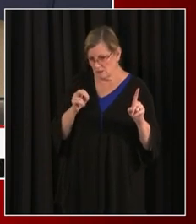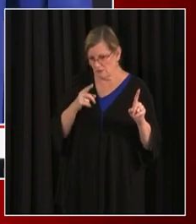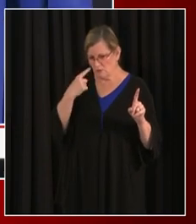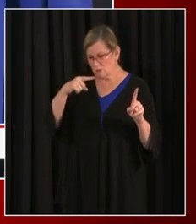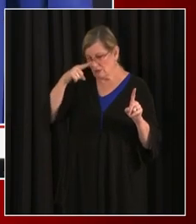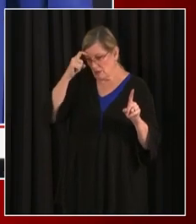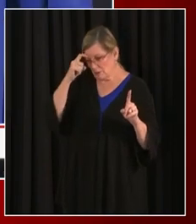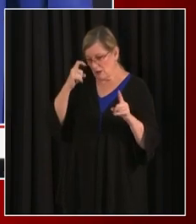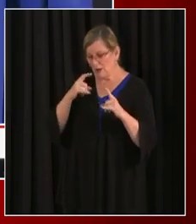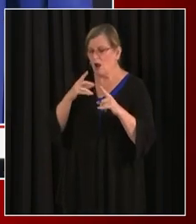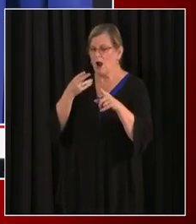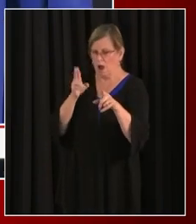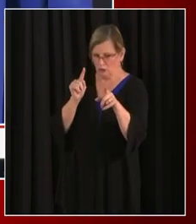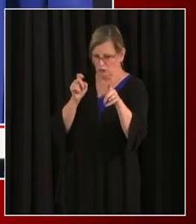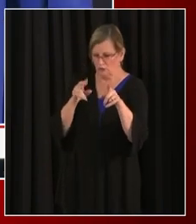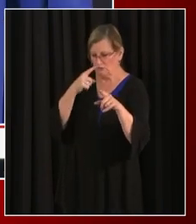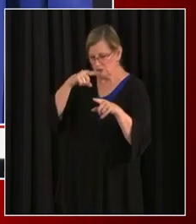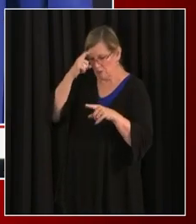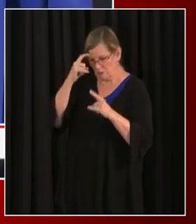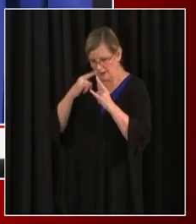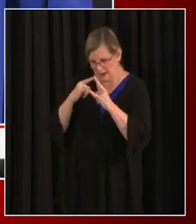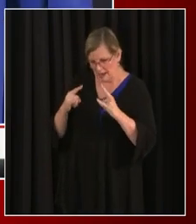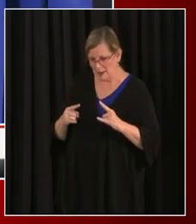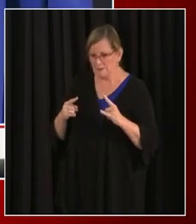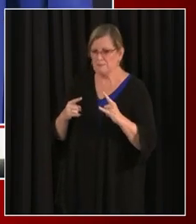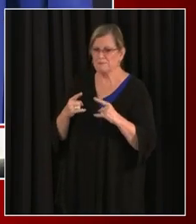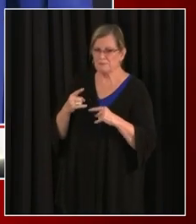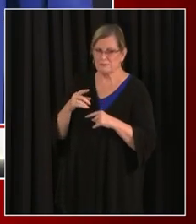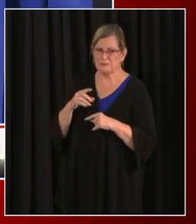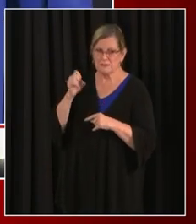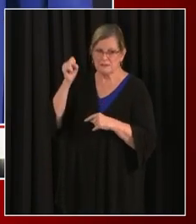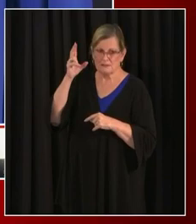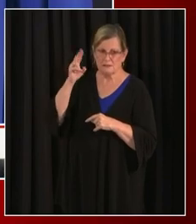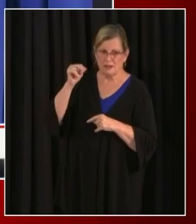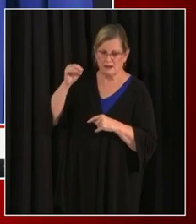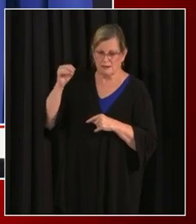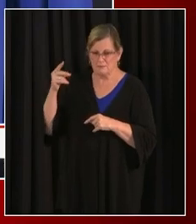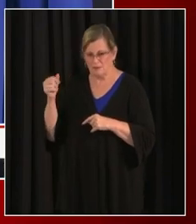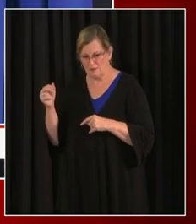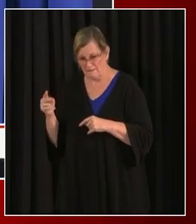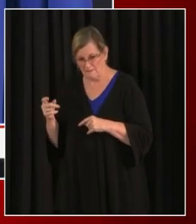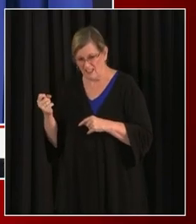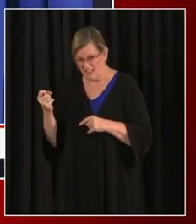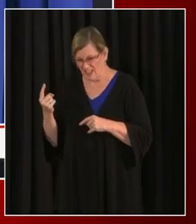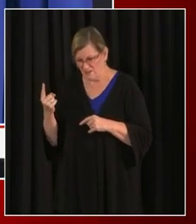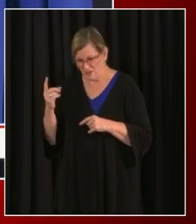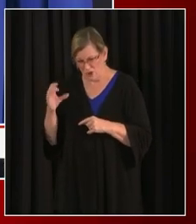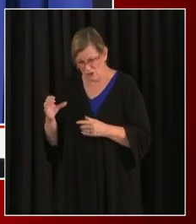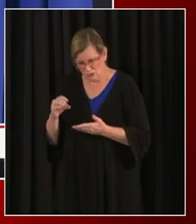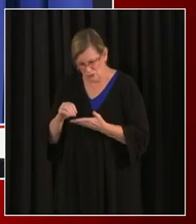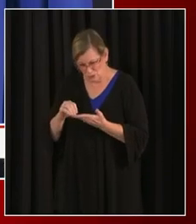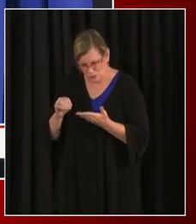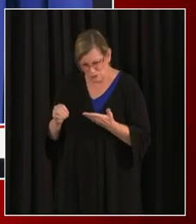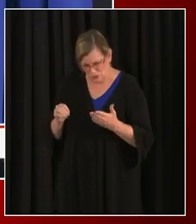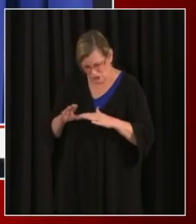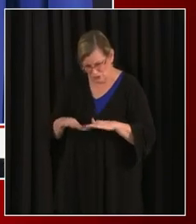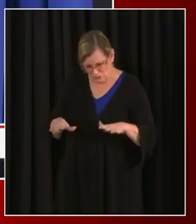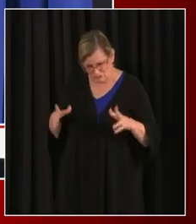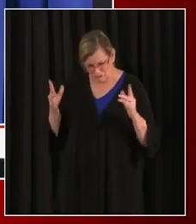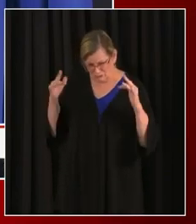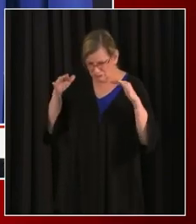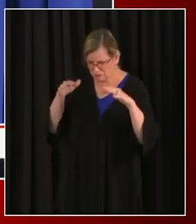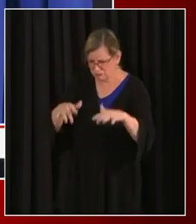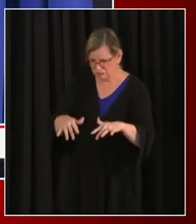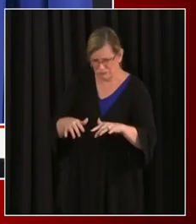with adults as supervisors and children as attendees, over 1,100 children as attendees. And so we've worked very closely with all